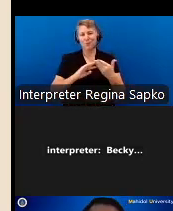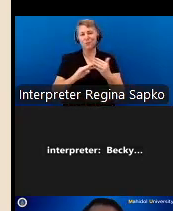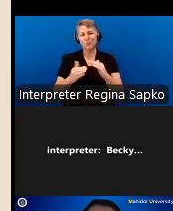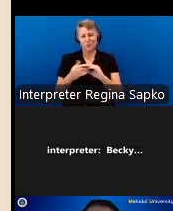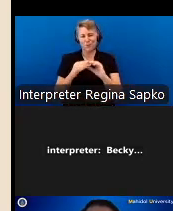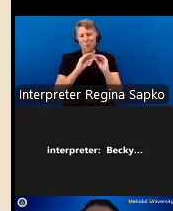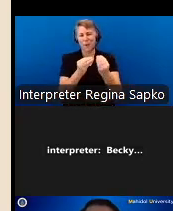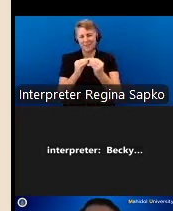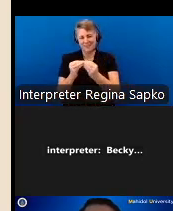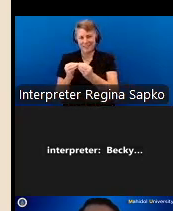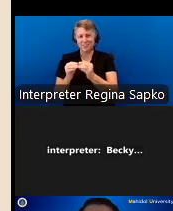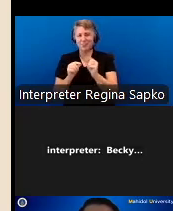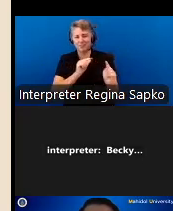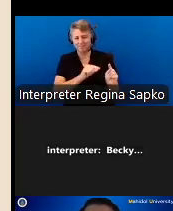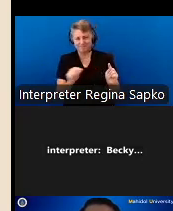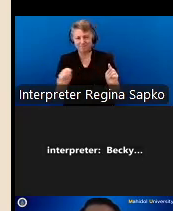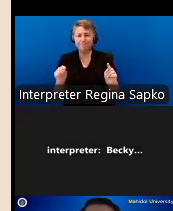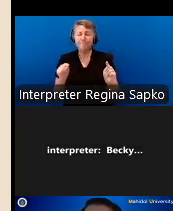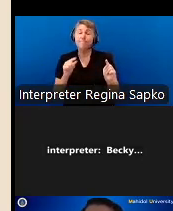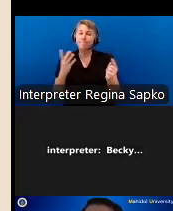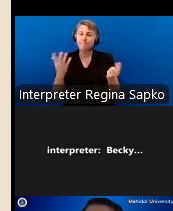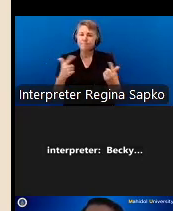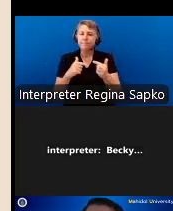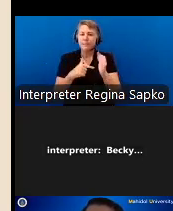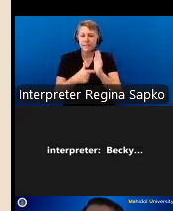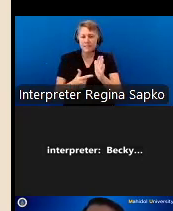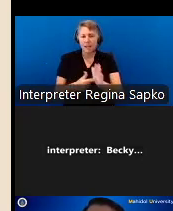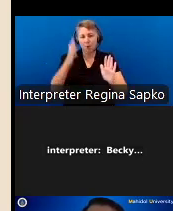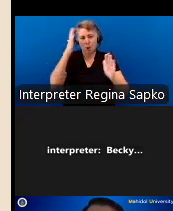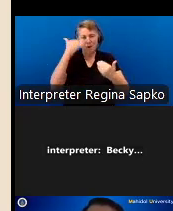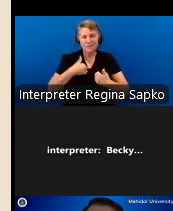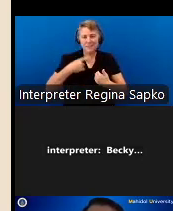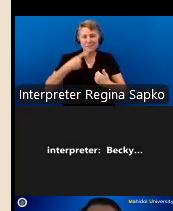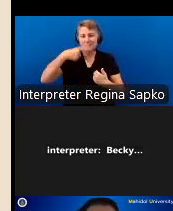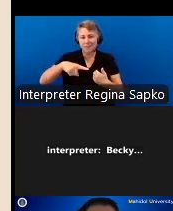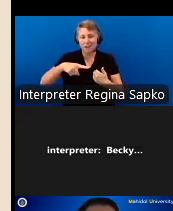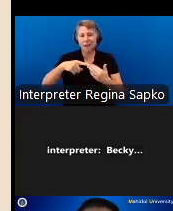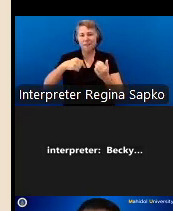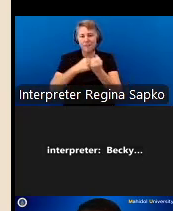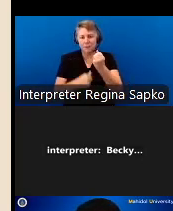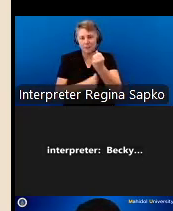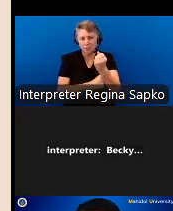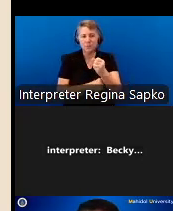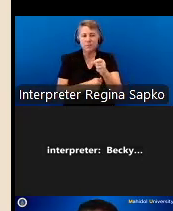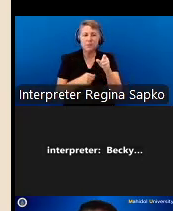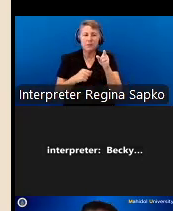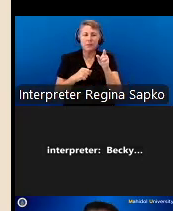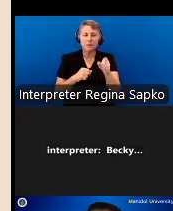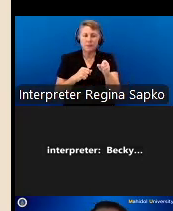organization. For example, Autistic Thai Foundation and like